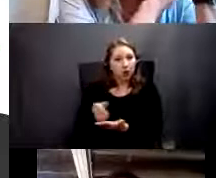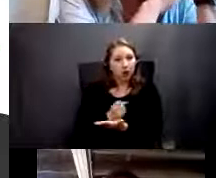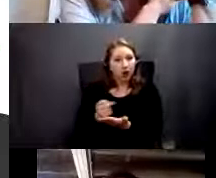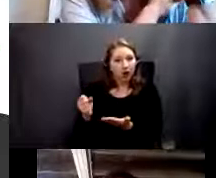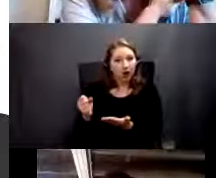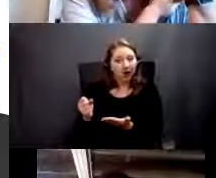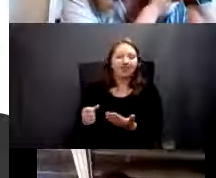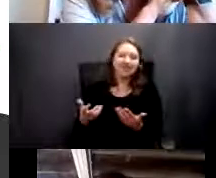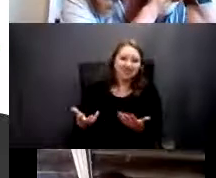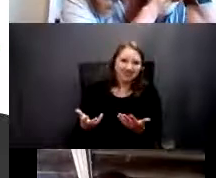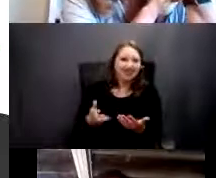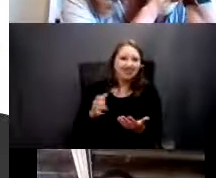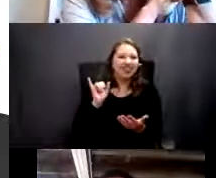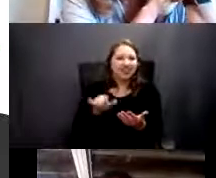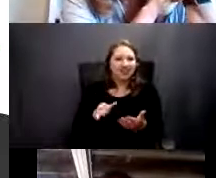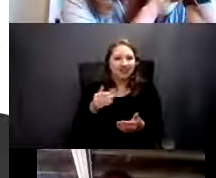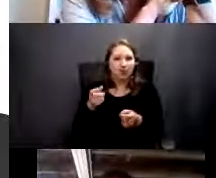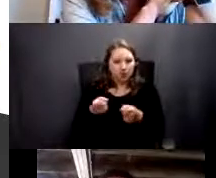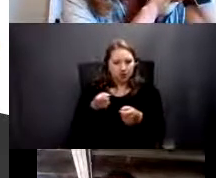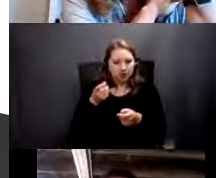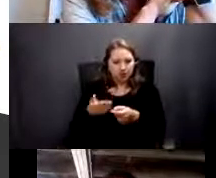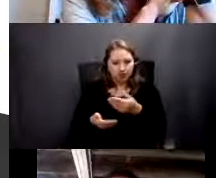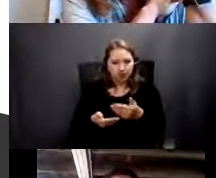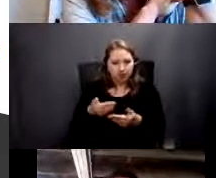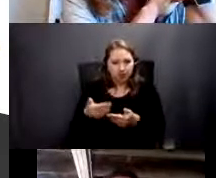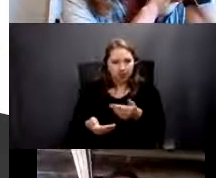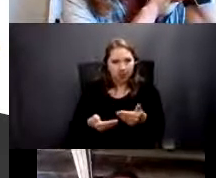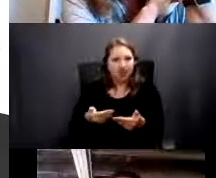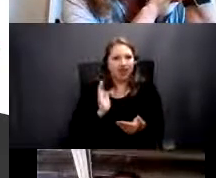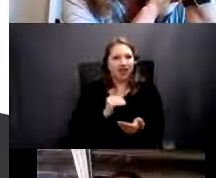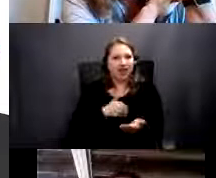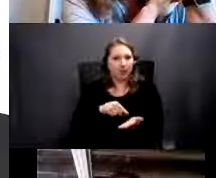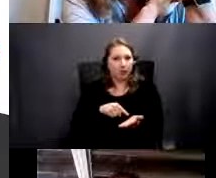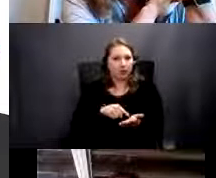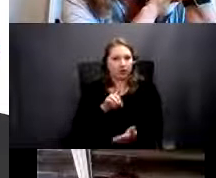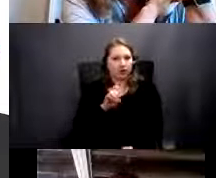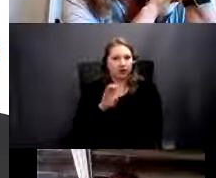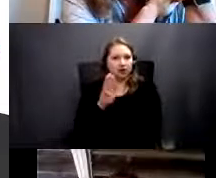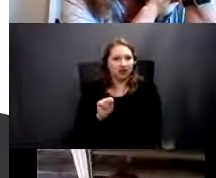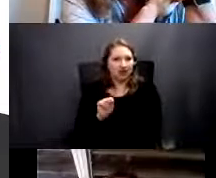managed through that as we got together and managed our debt. And so